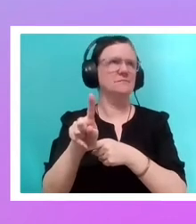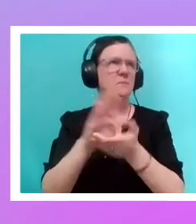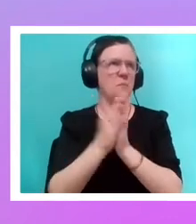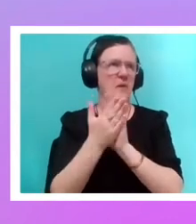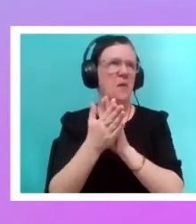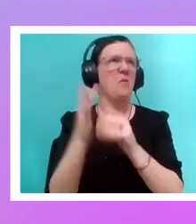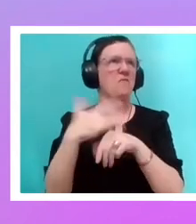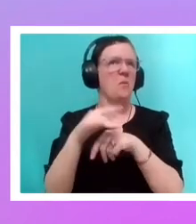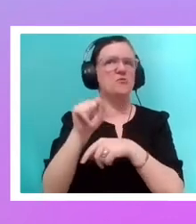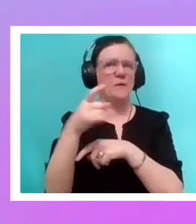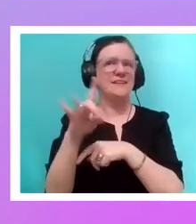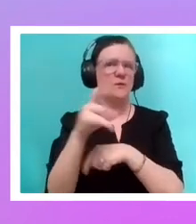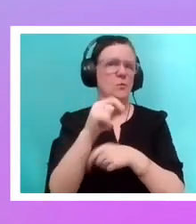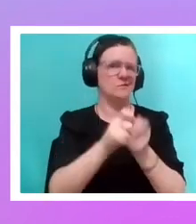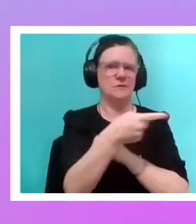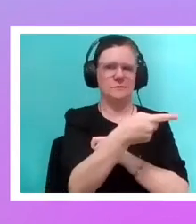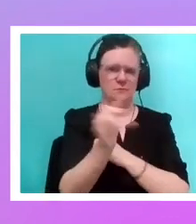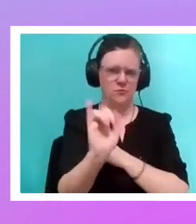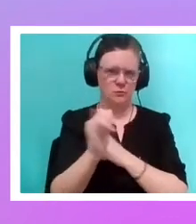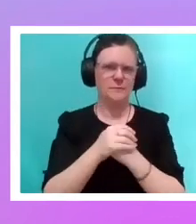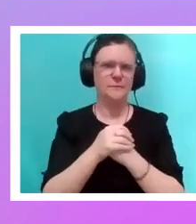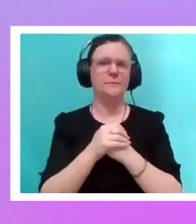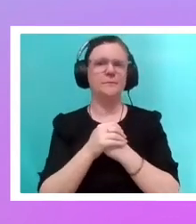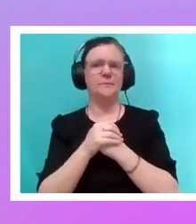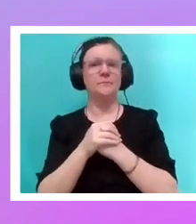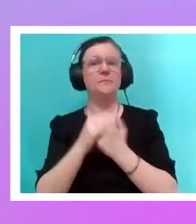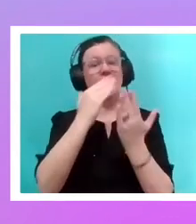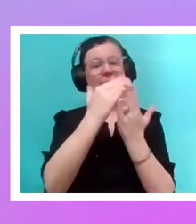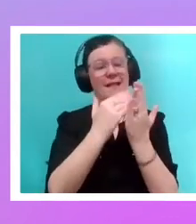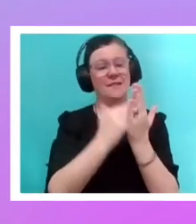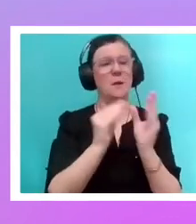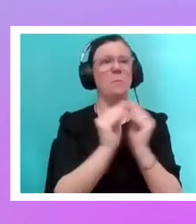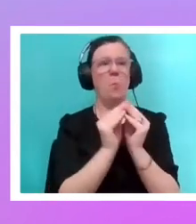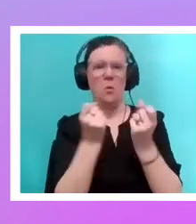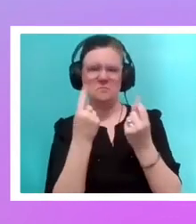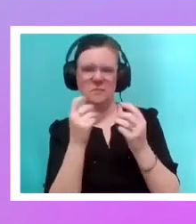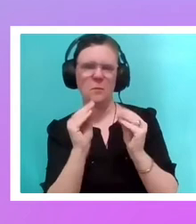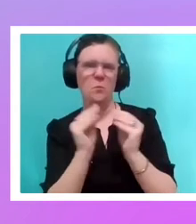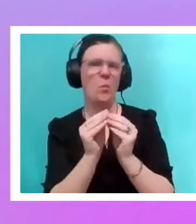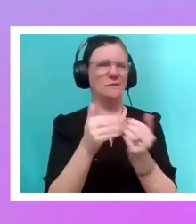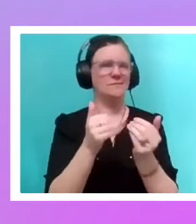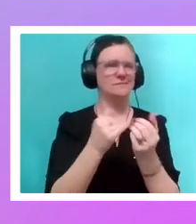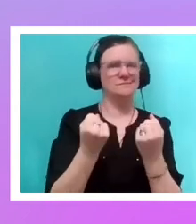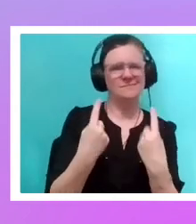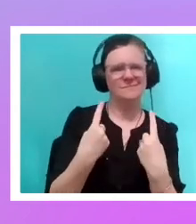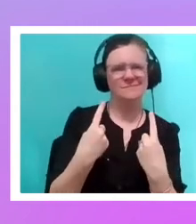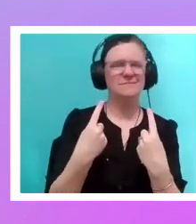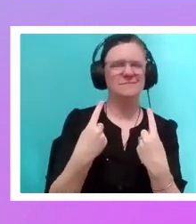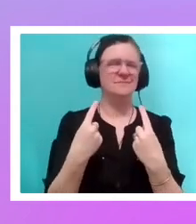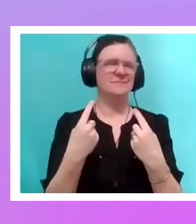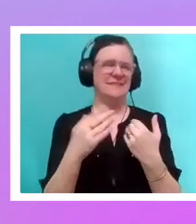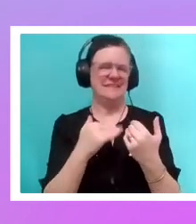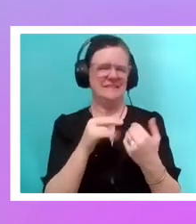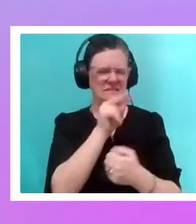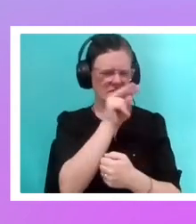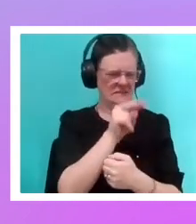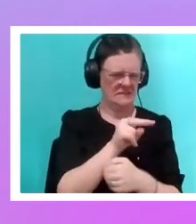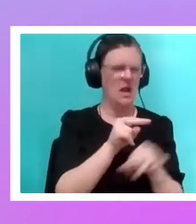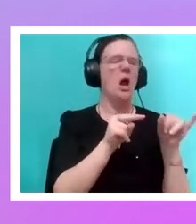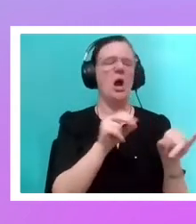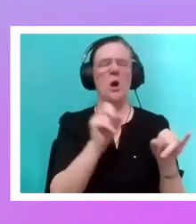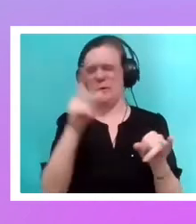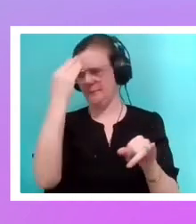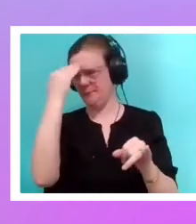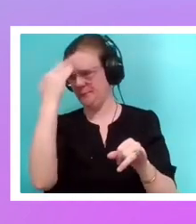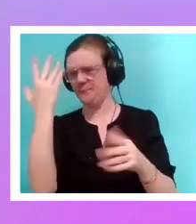2018. And this was to help make the guidelines more understandable, easier to apply. I think everyone